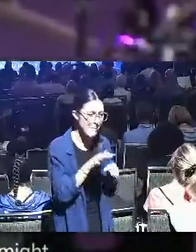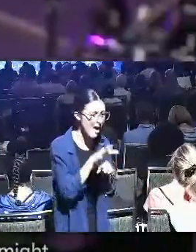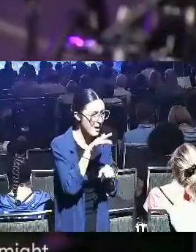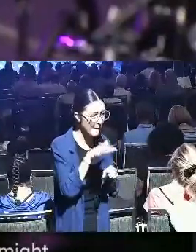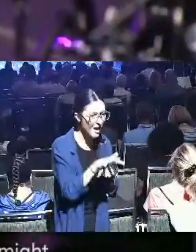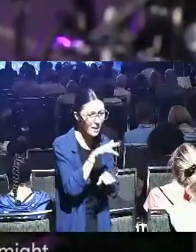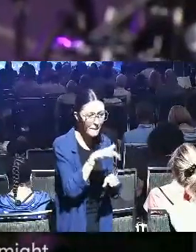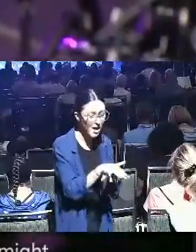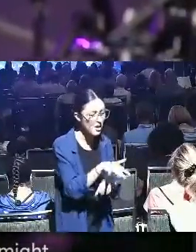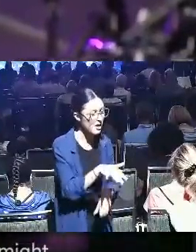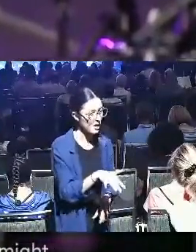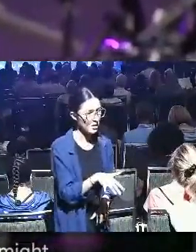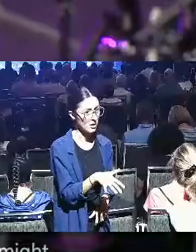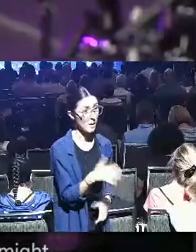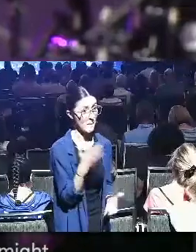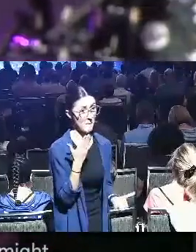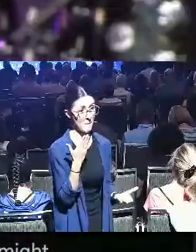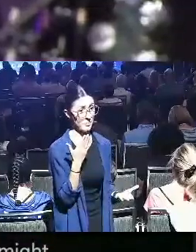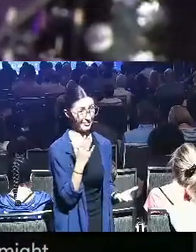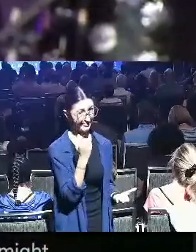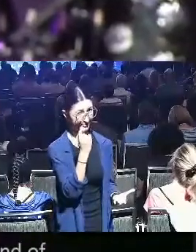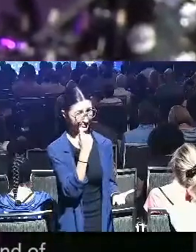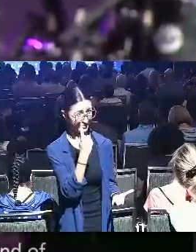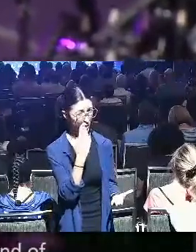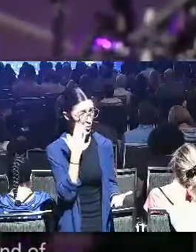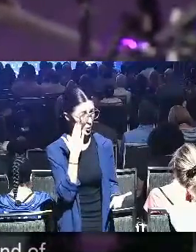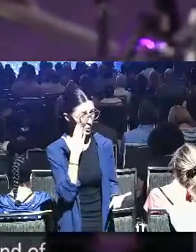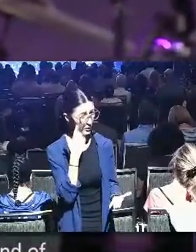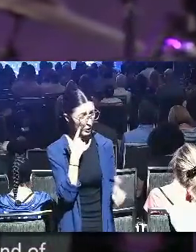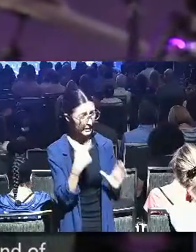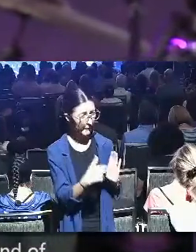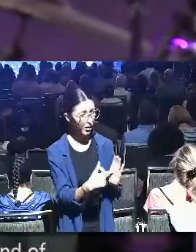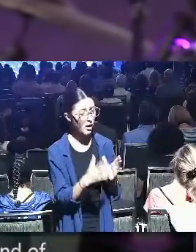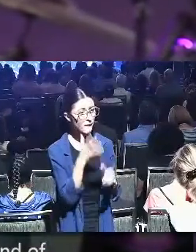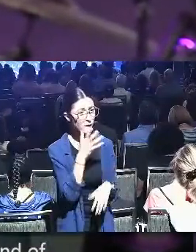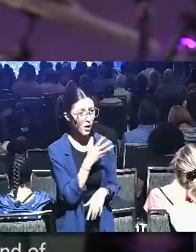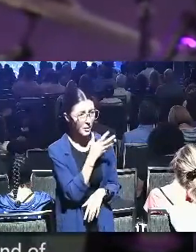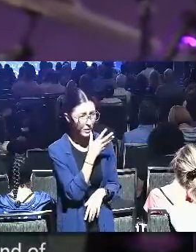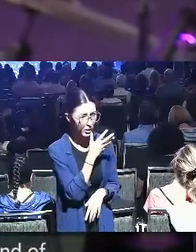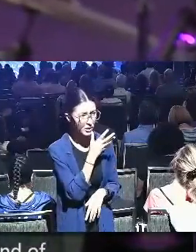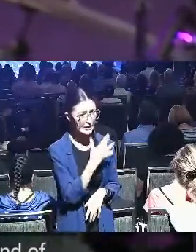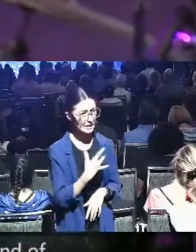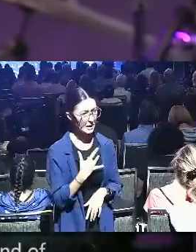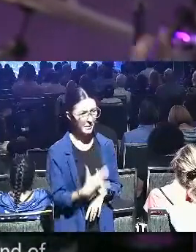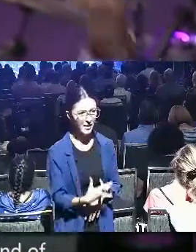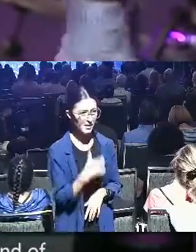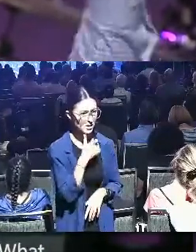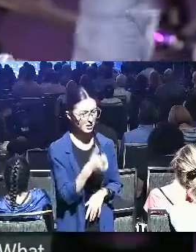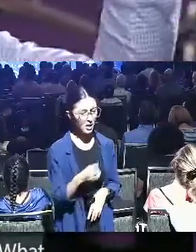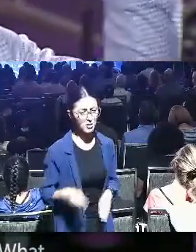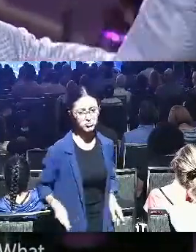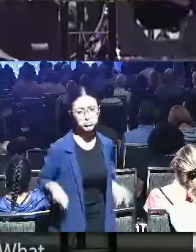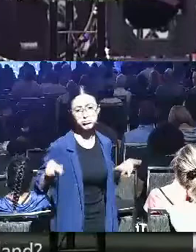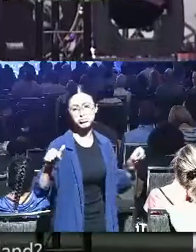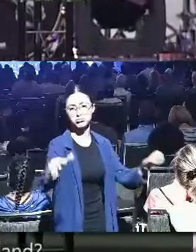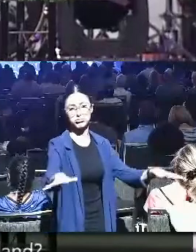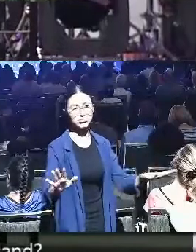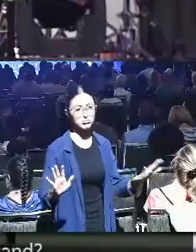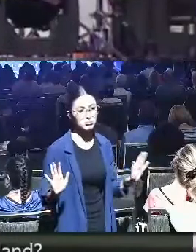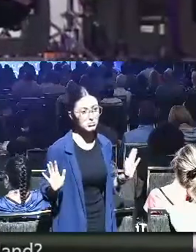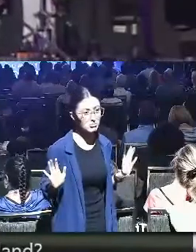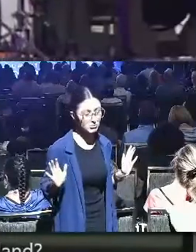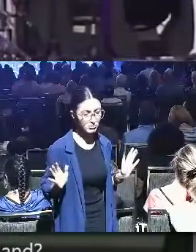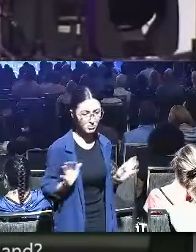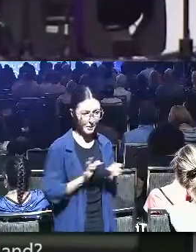a farmer. What kind of farmer takes seed and just throws it wherever it may land? It's demonstrating this is how God